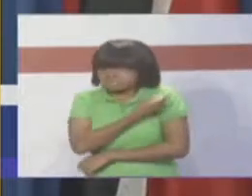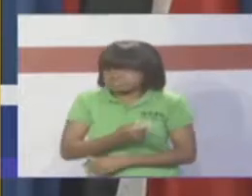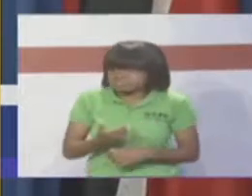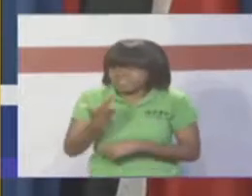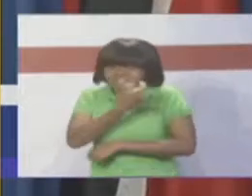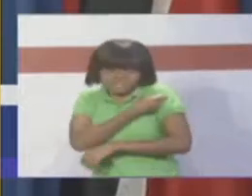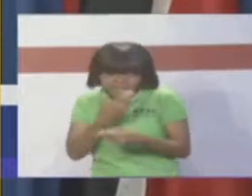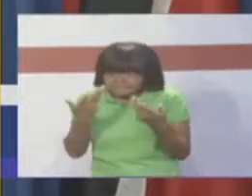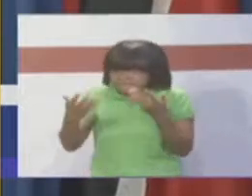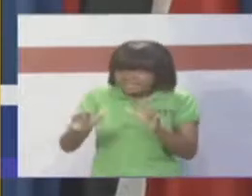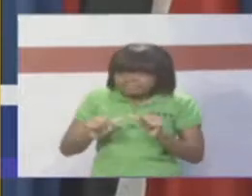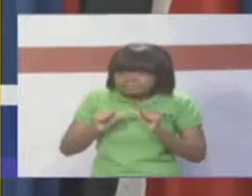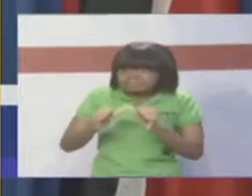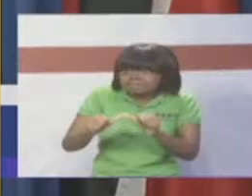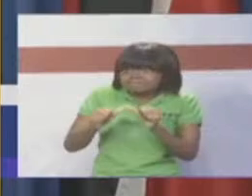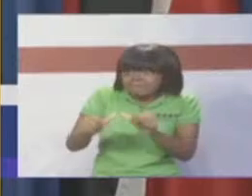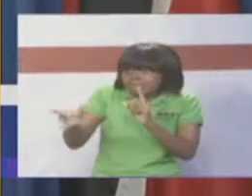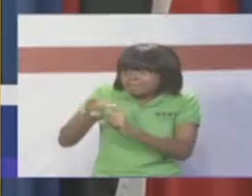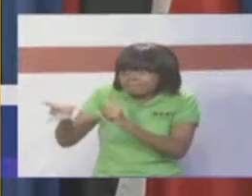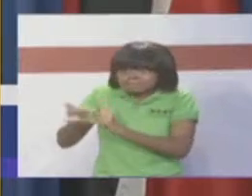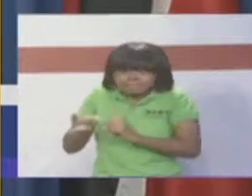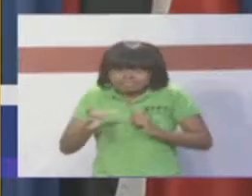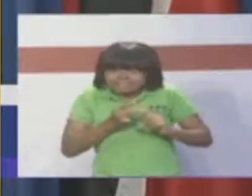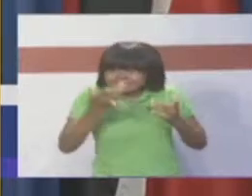That is true. Some.